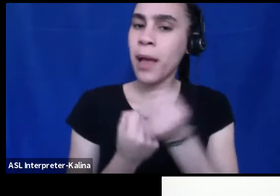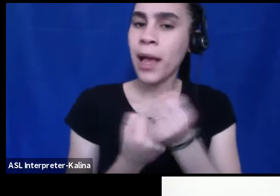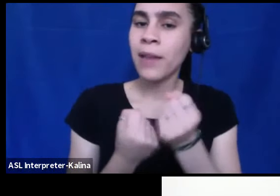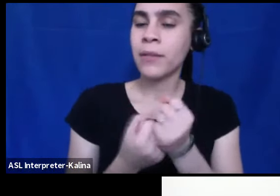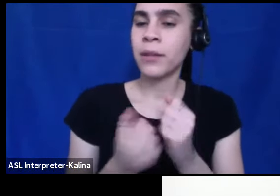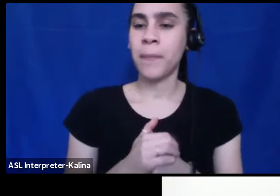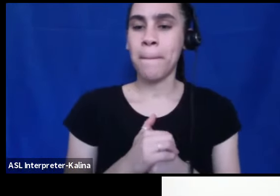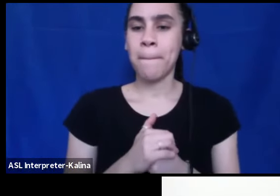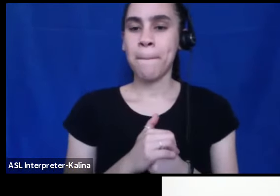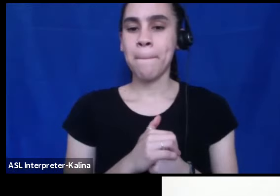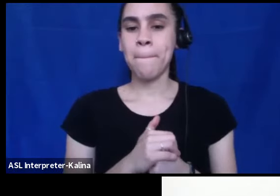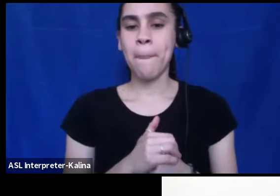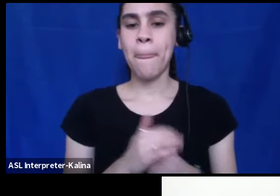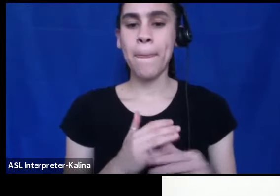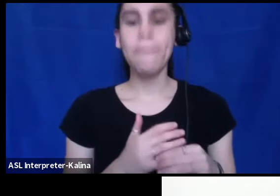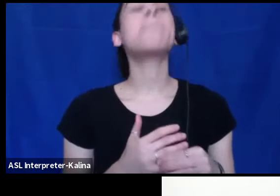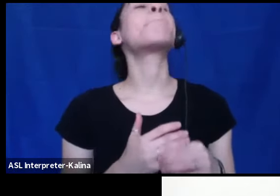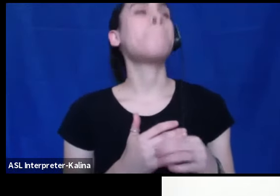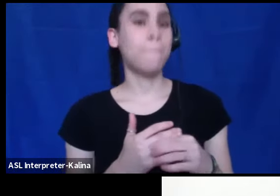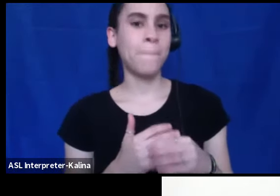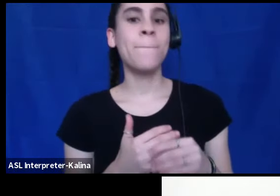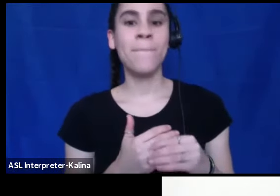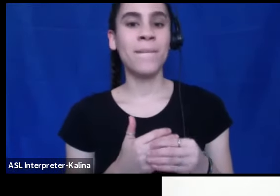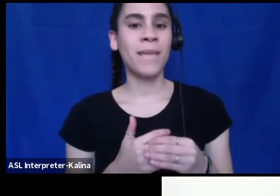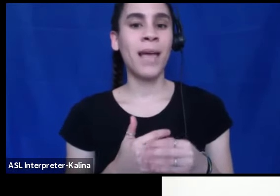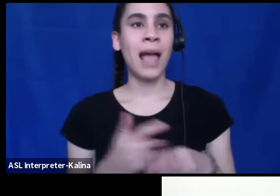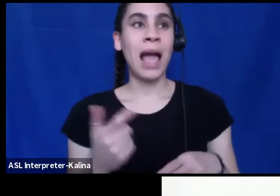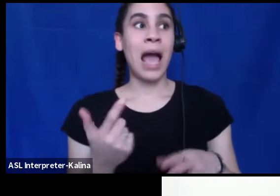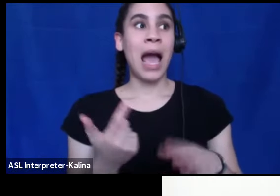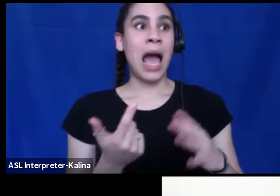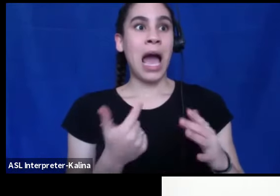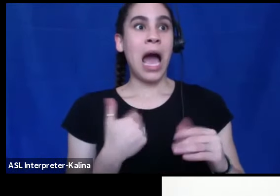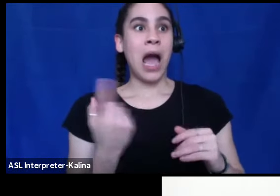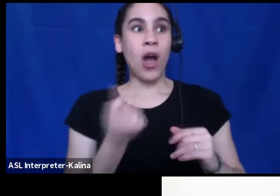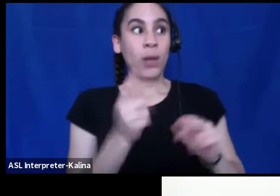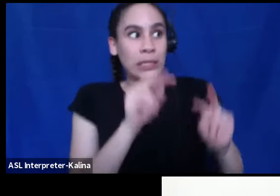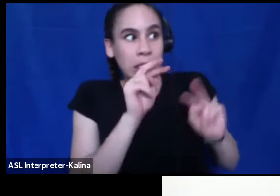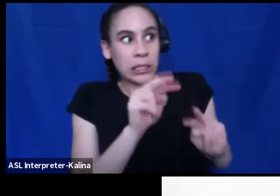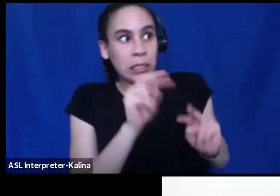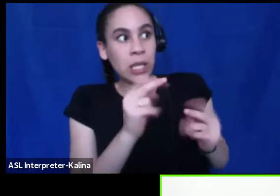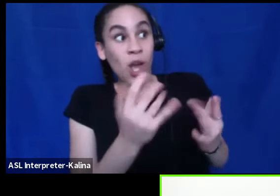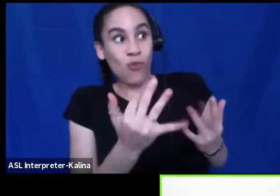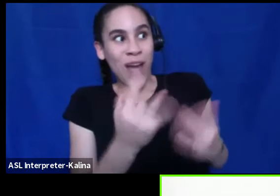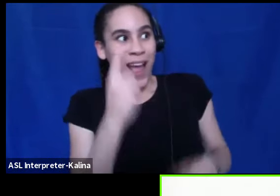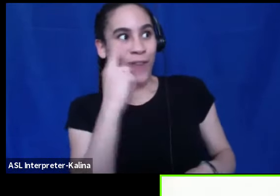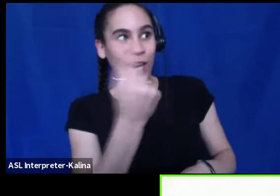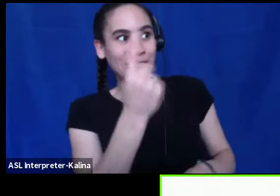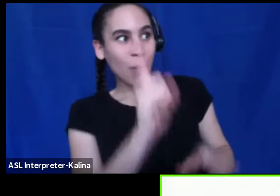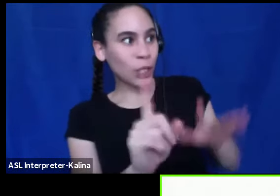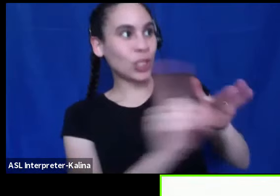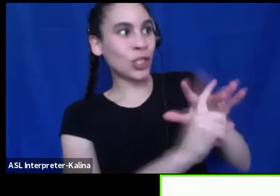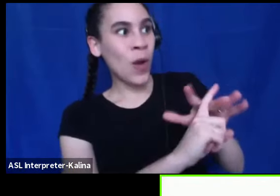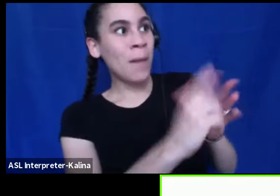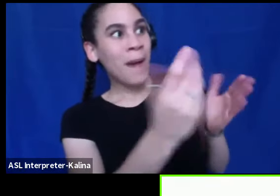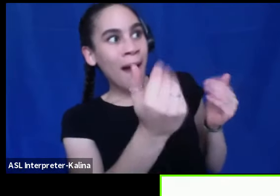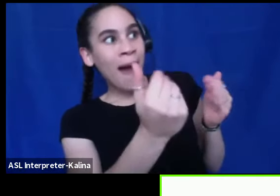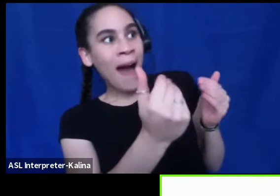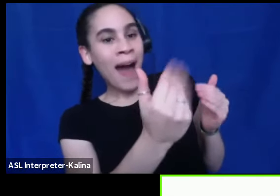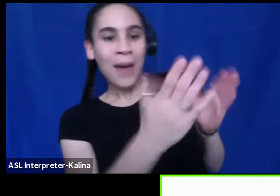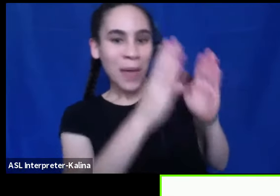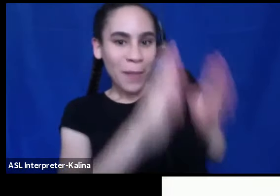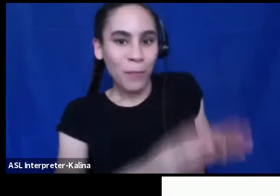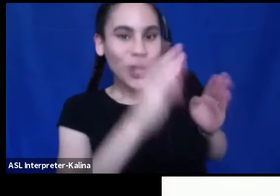Yeah, I kept waiting for someone to show up and be the person. All those years in my career, I'm